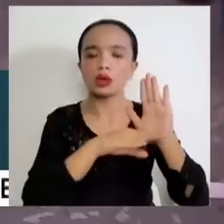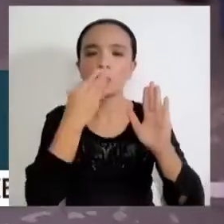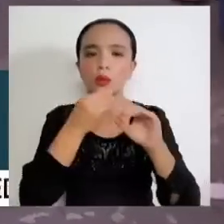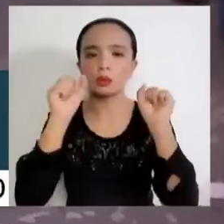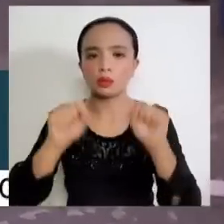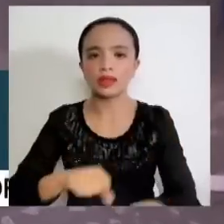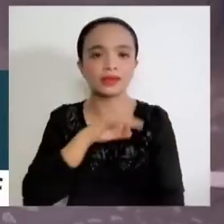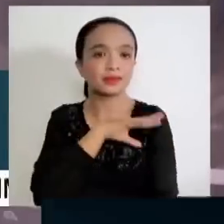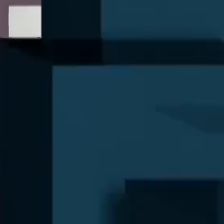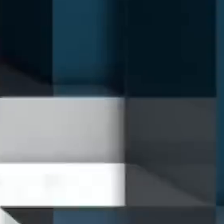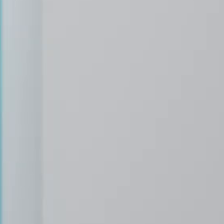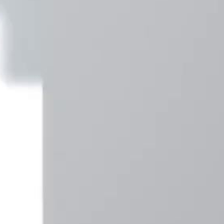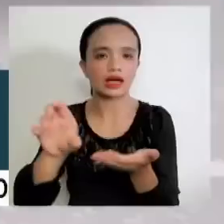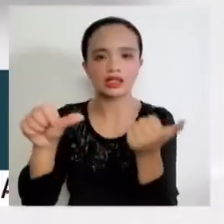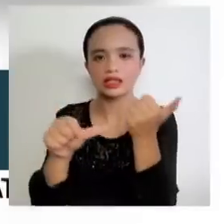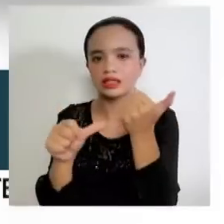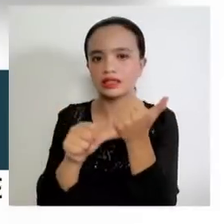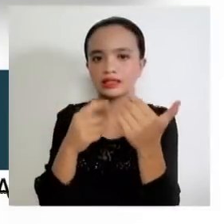aid program.